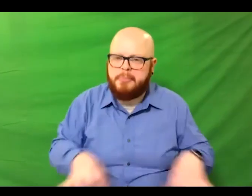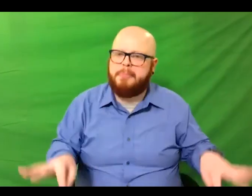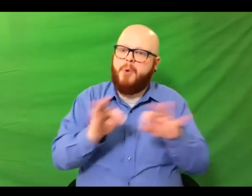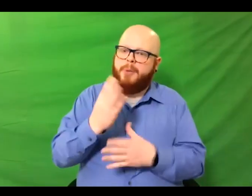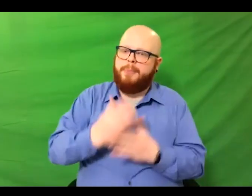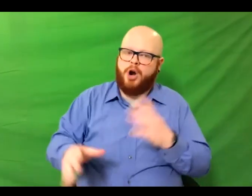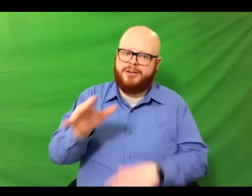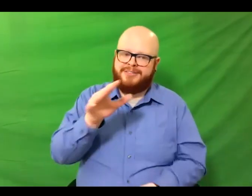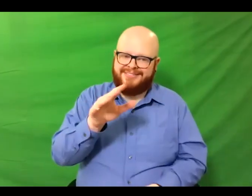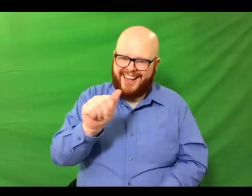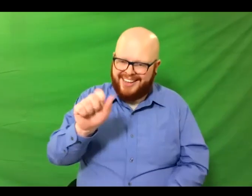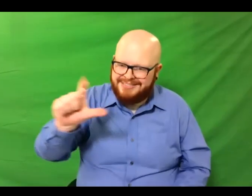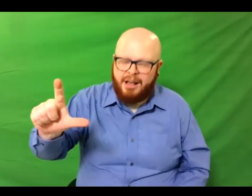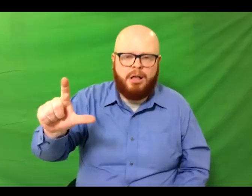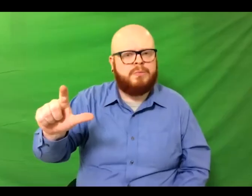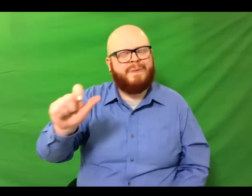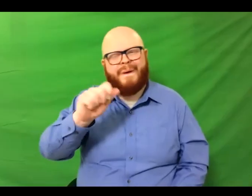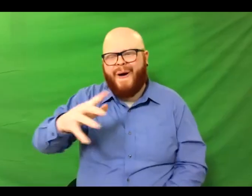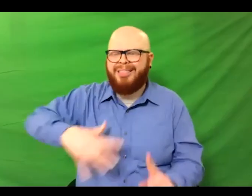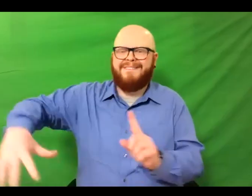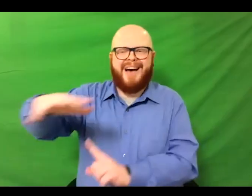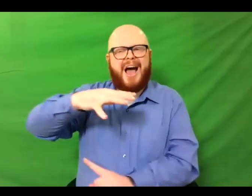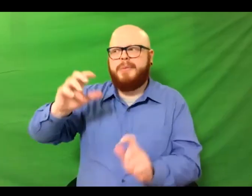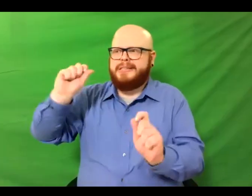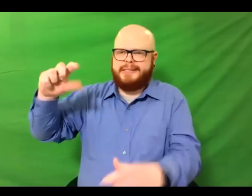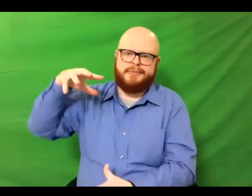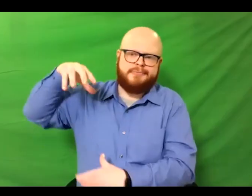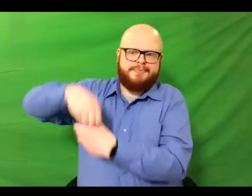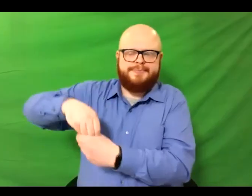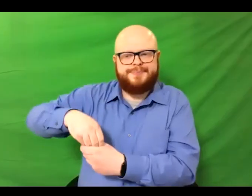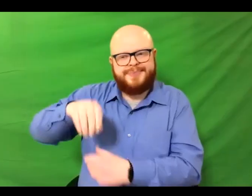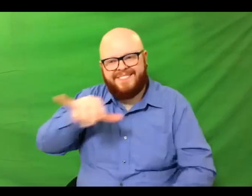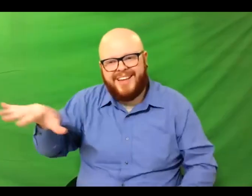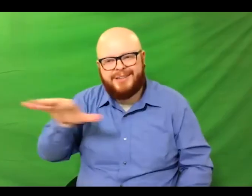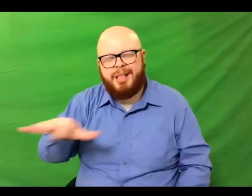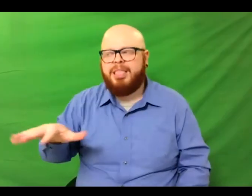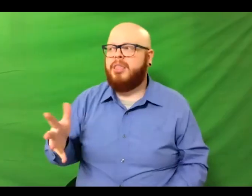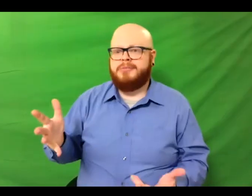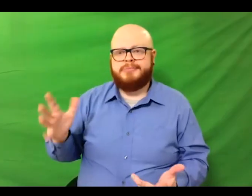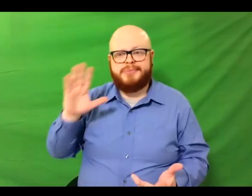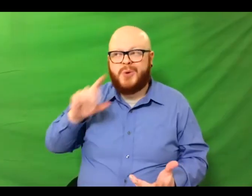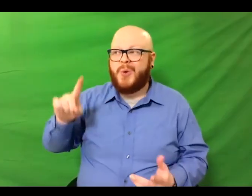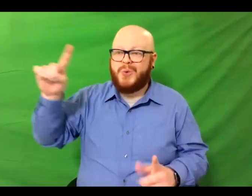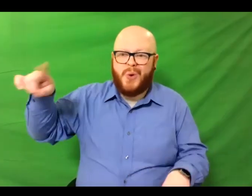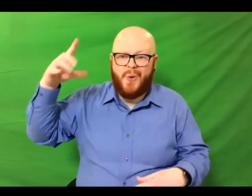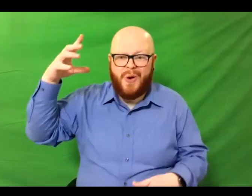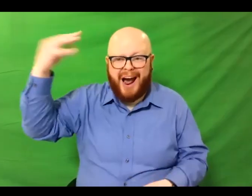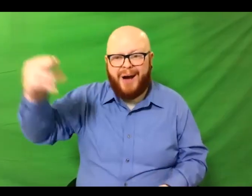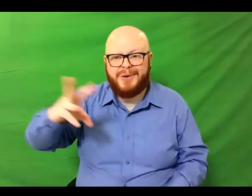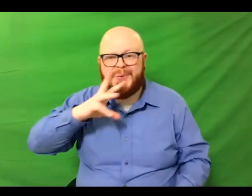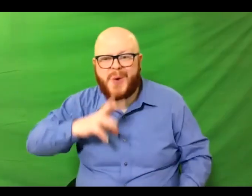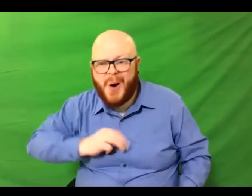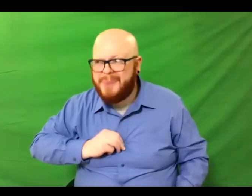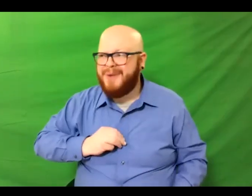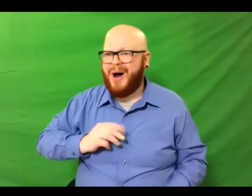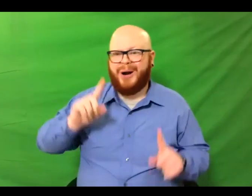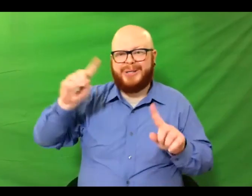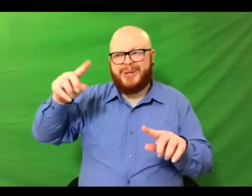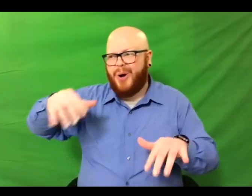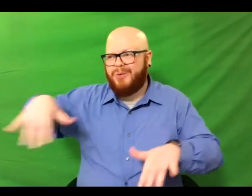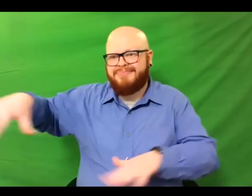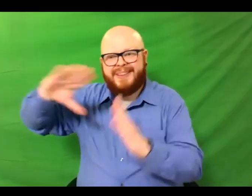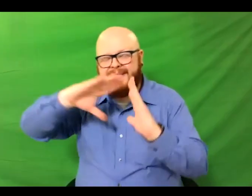areas, all environments. You can do this in the home with your family or with a sibling or when you're at Walmart and environmental print. It goes